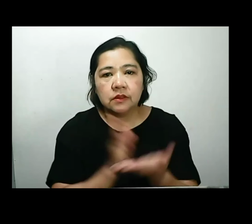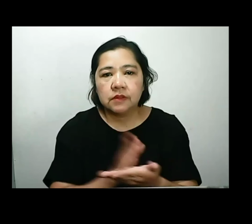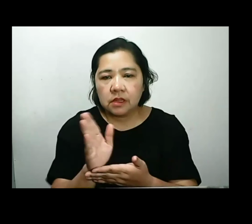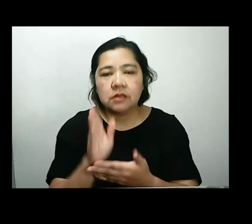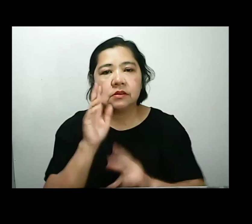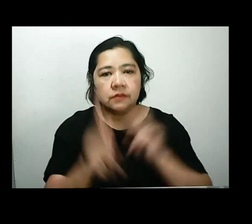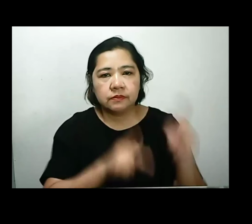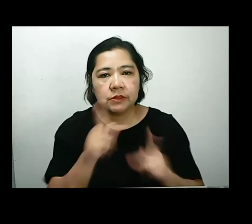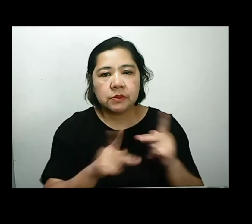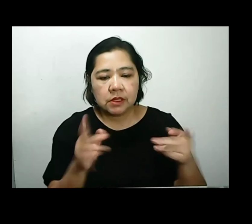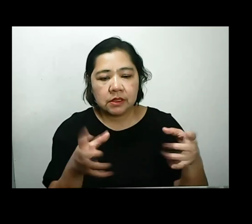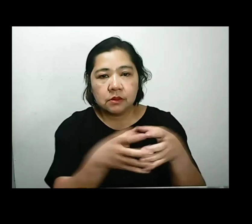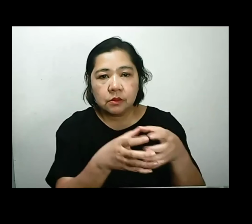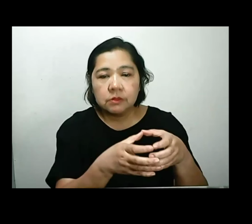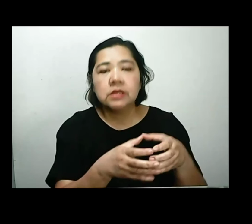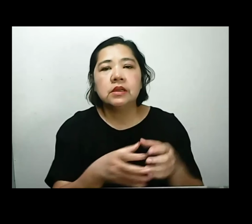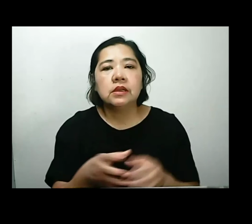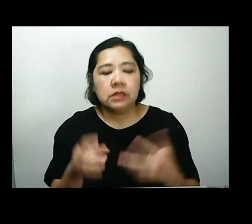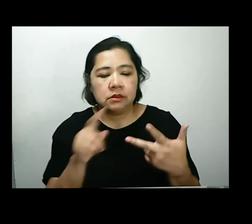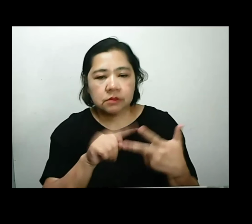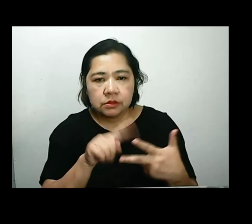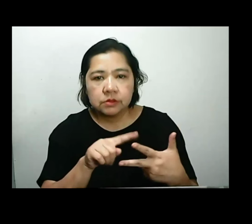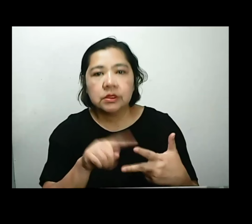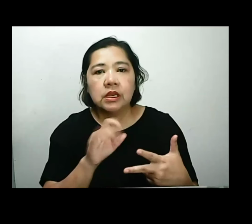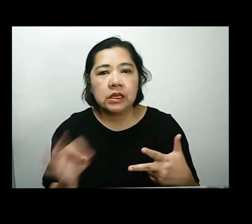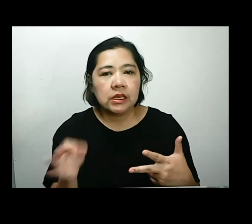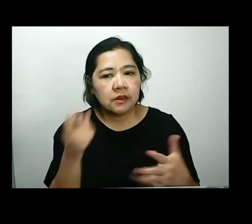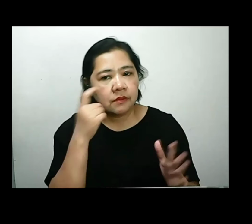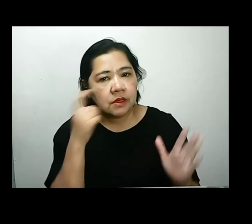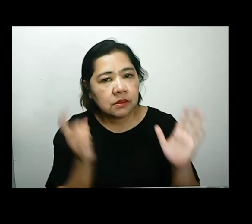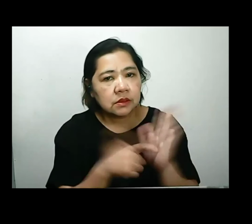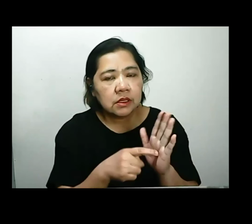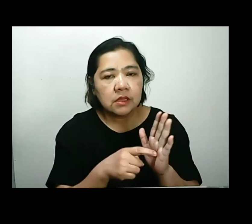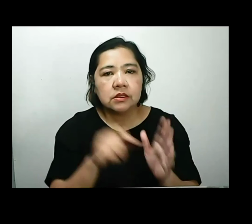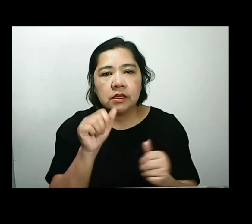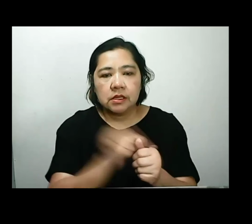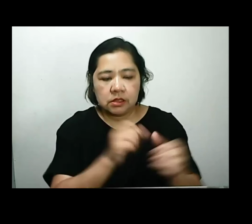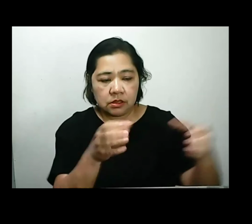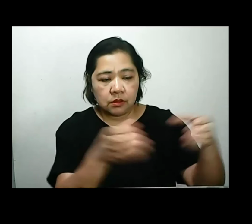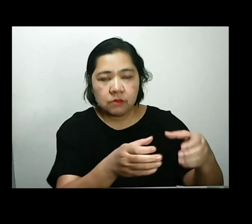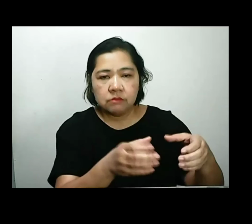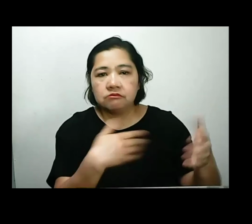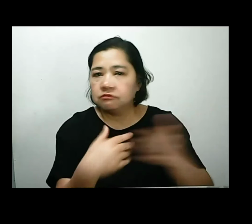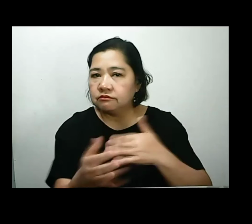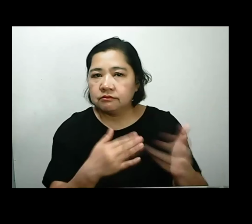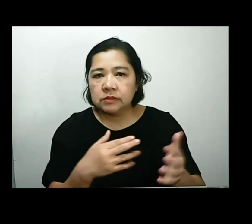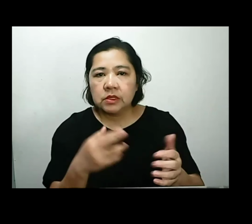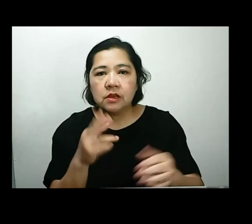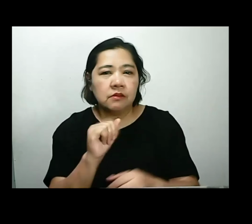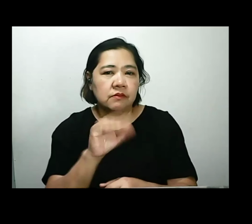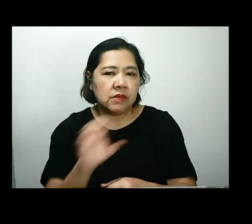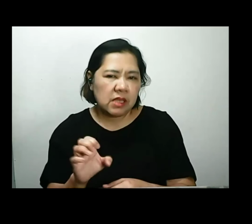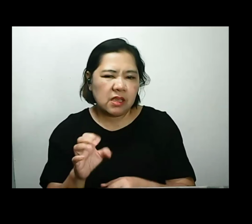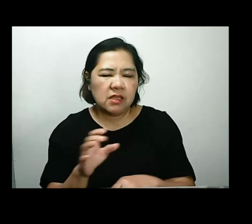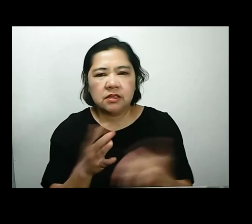people and groups. Number two, if we do recognize that each group, regardless of race, gender, ethnicity,